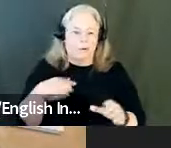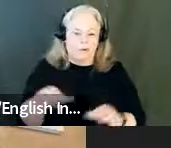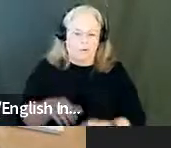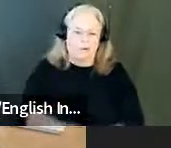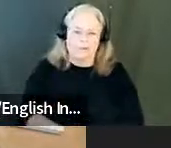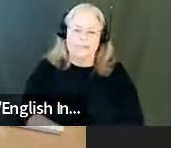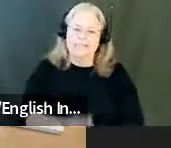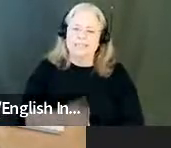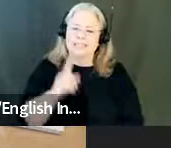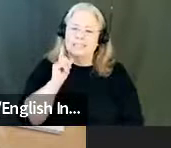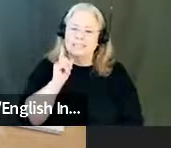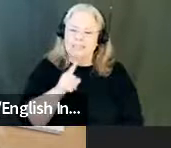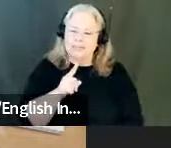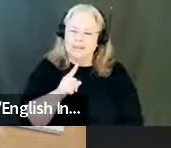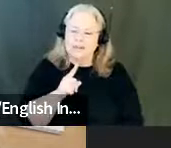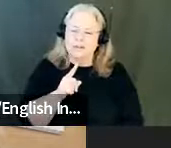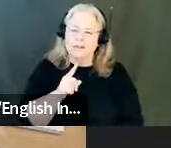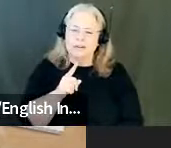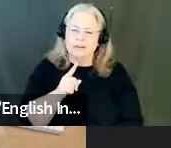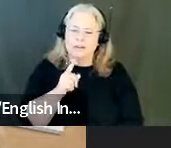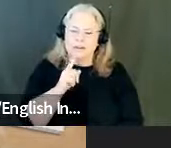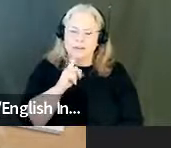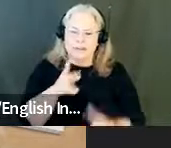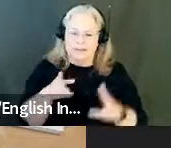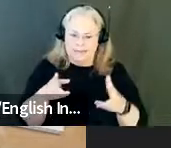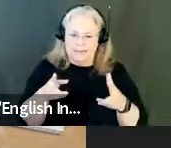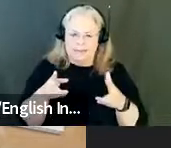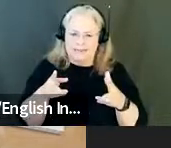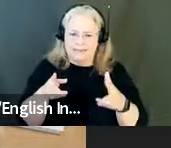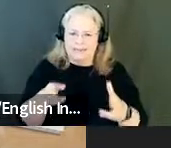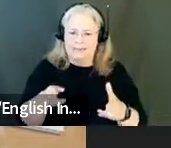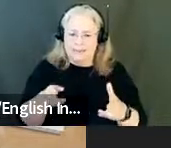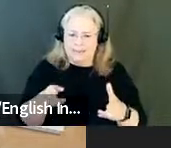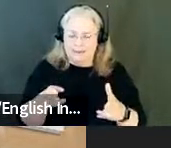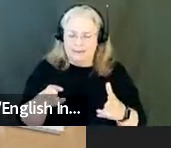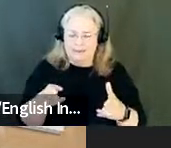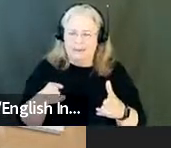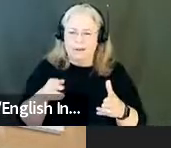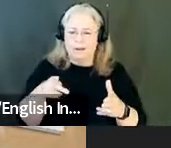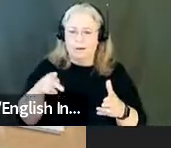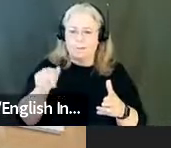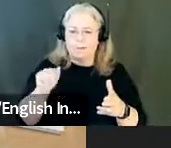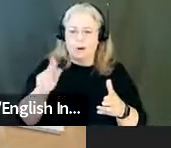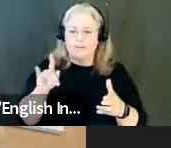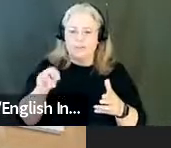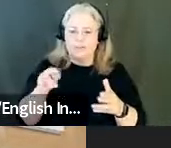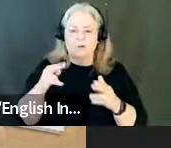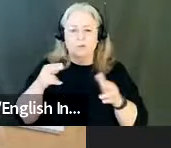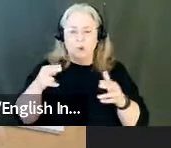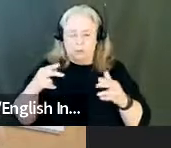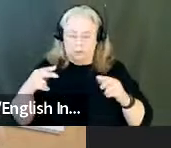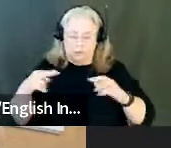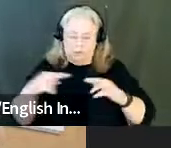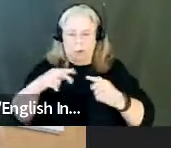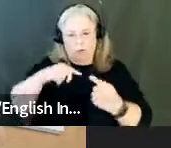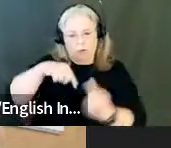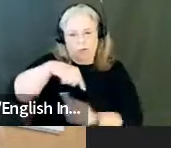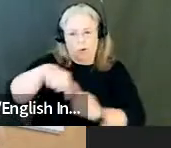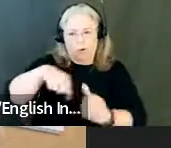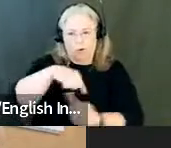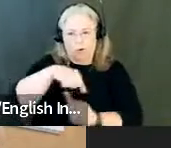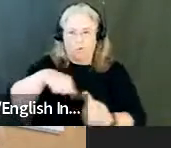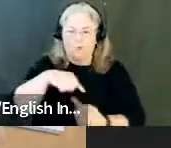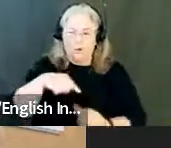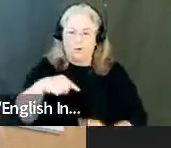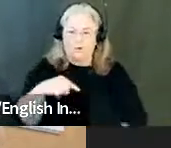So this is, I went and just snipped in between the partitions, the spoons fit in and they twirl around,